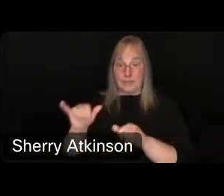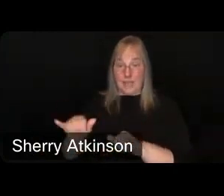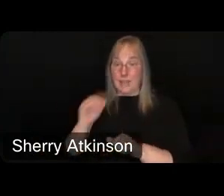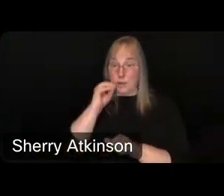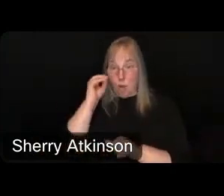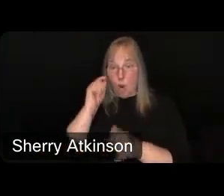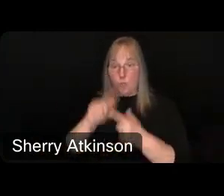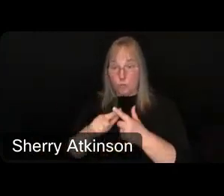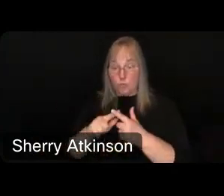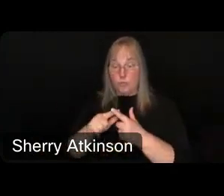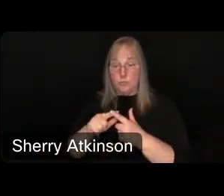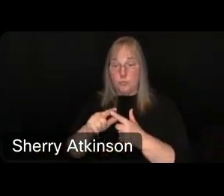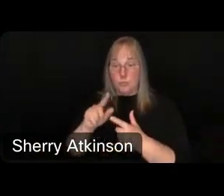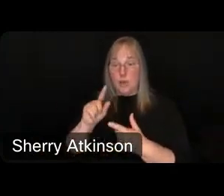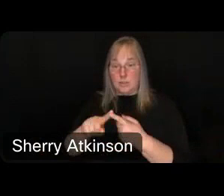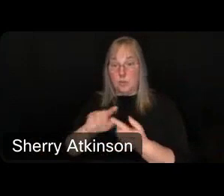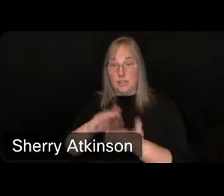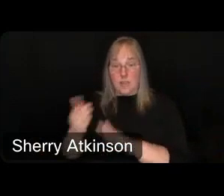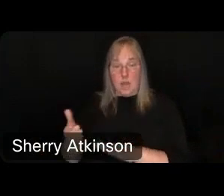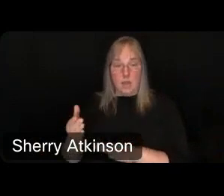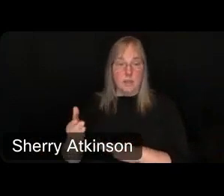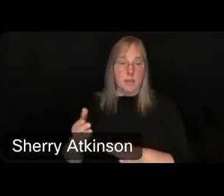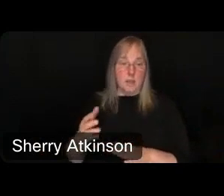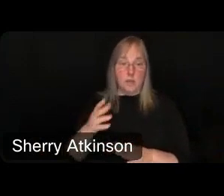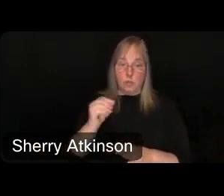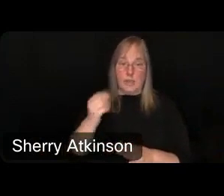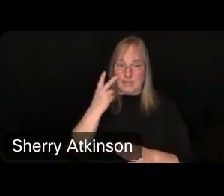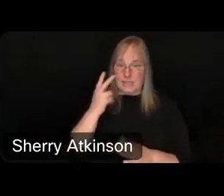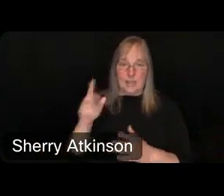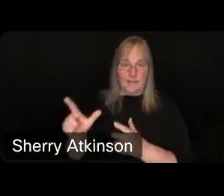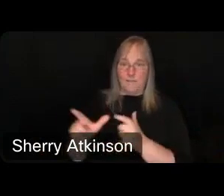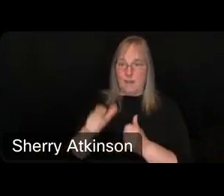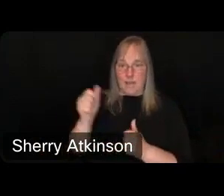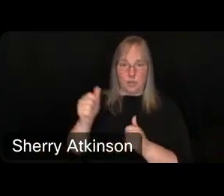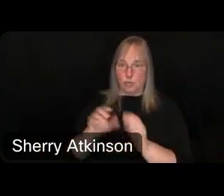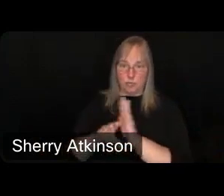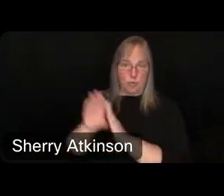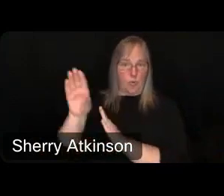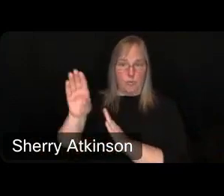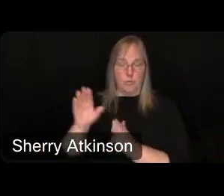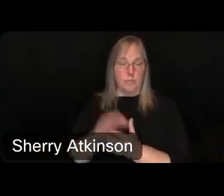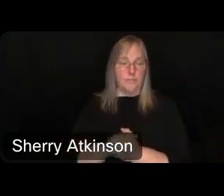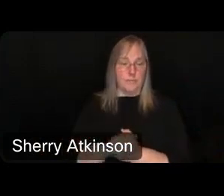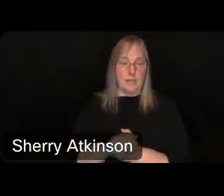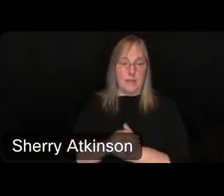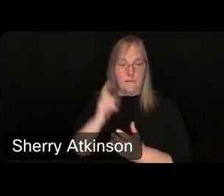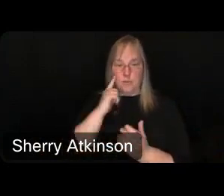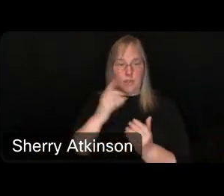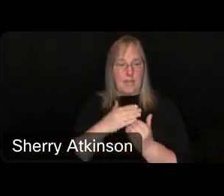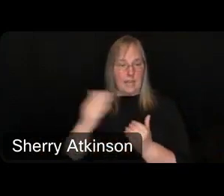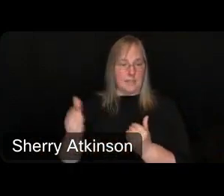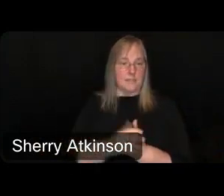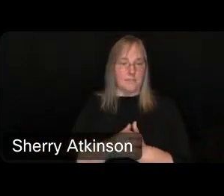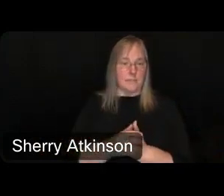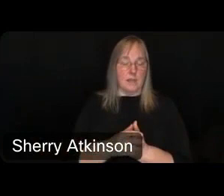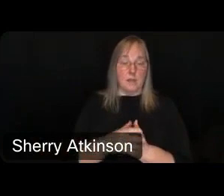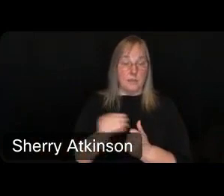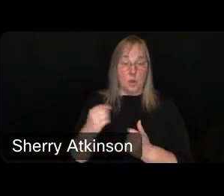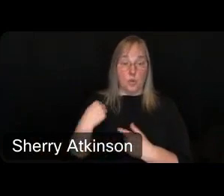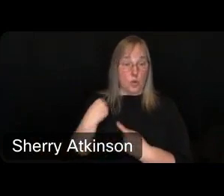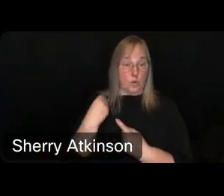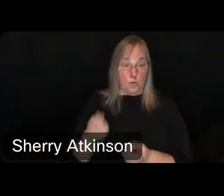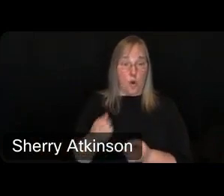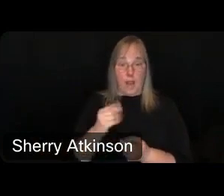a much faster growth compared to the age groups there in the next, so far and also continuously in the